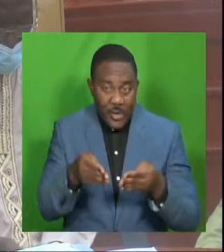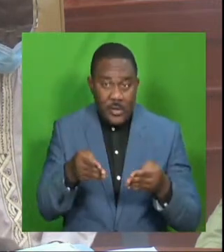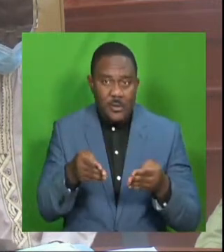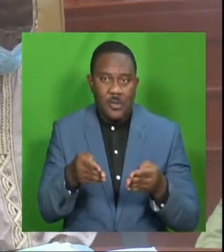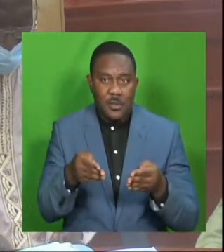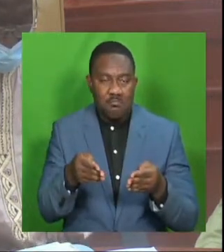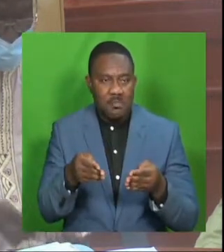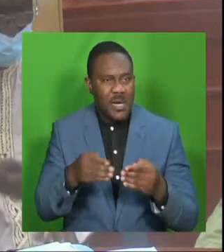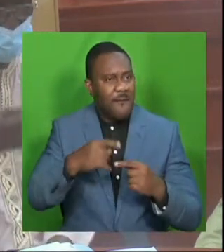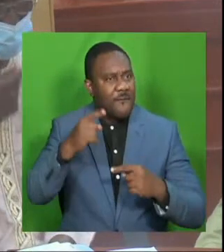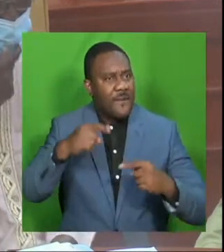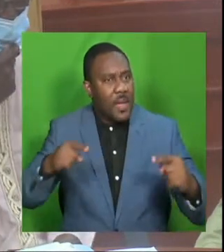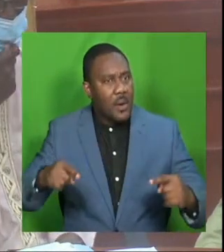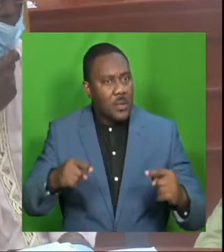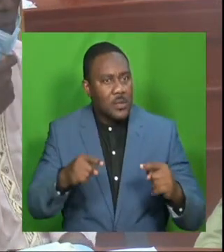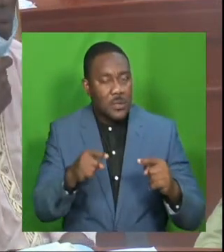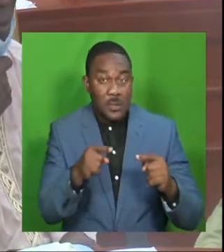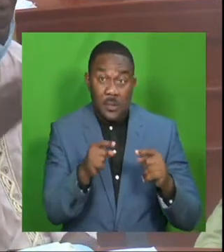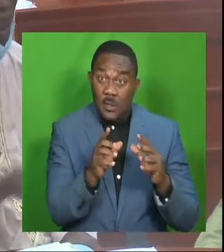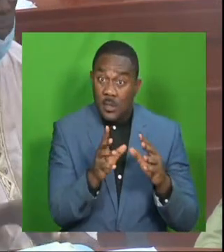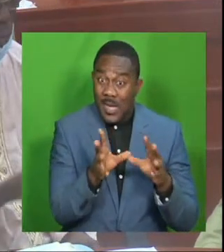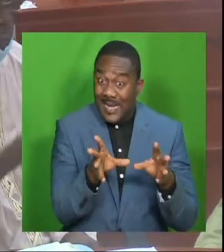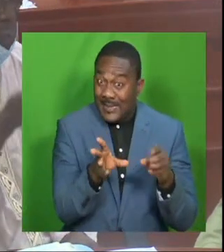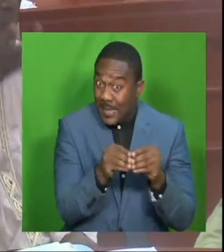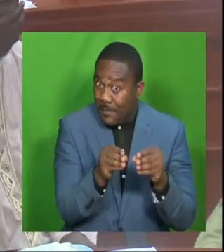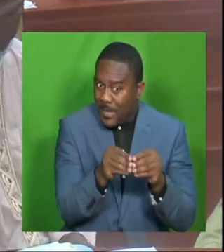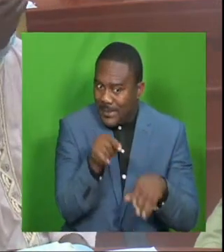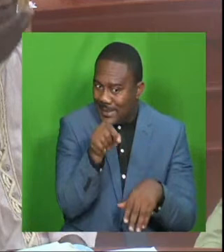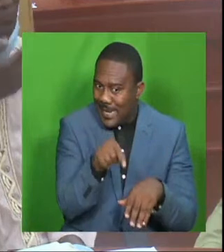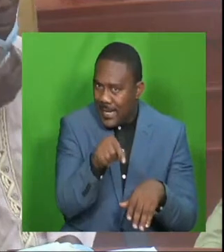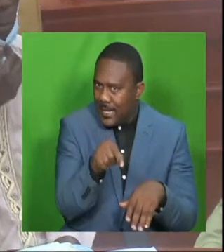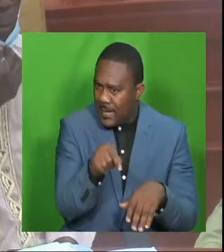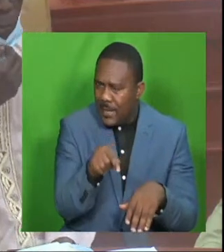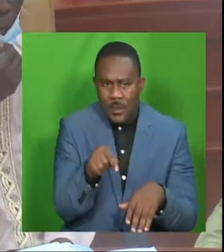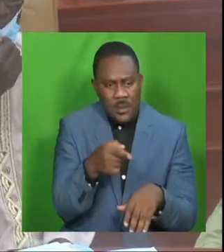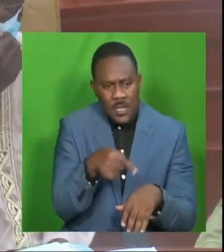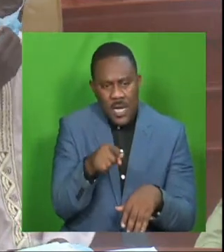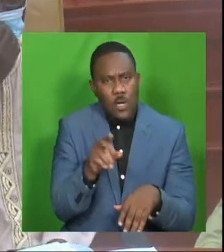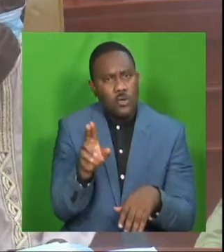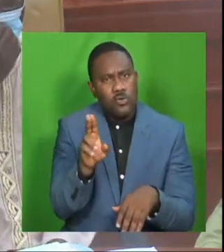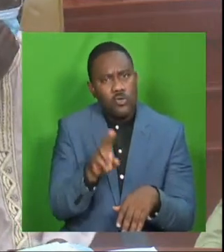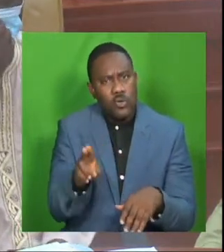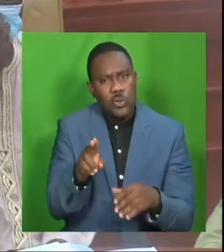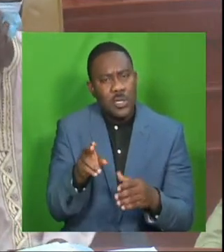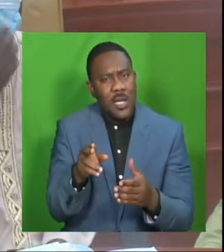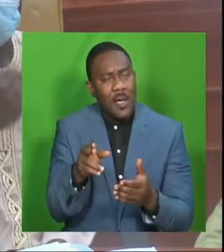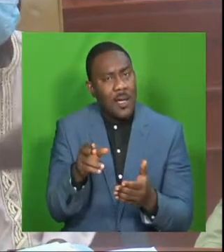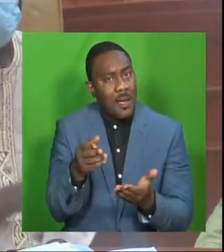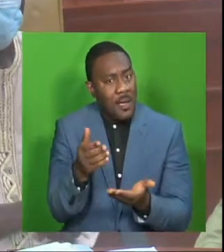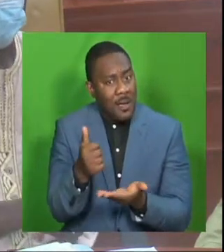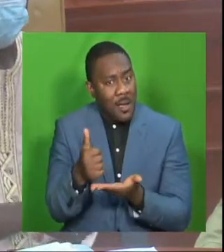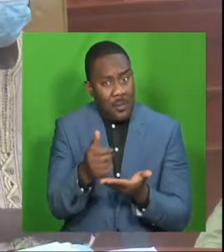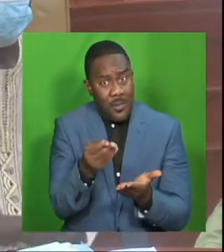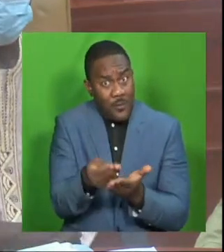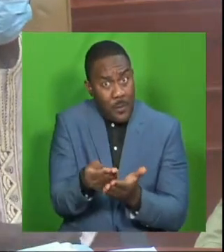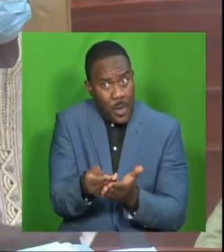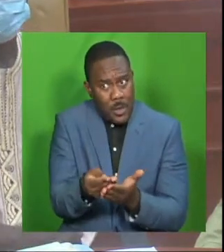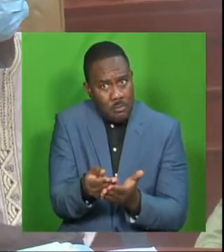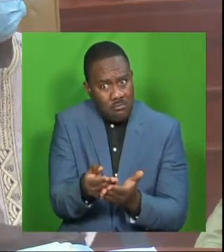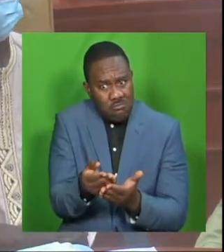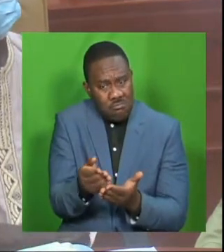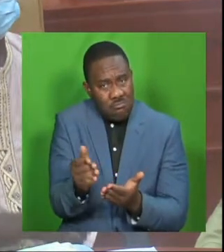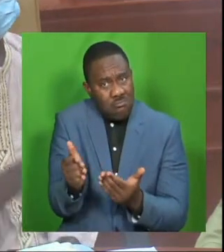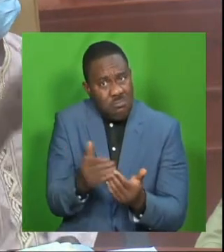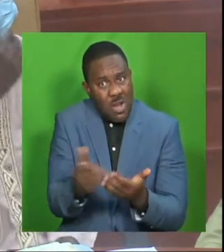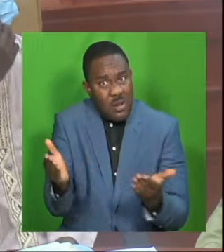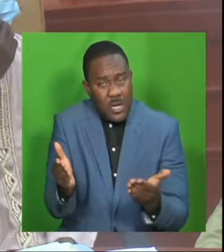various assemblies do not misuse the fund and misapply the fund, but rather use the fund